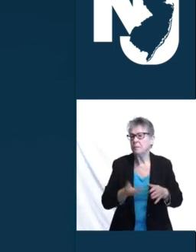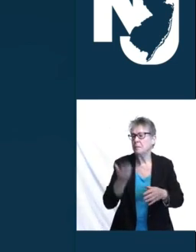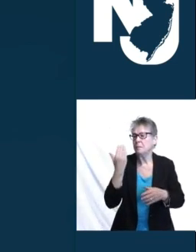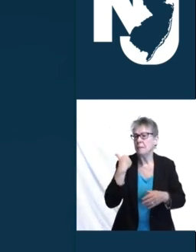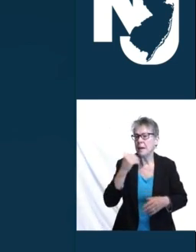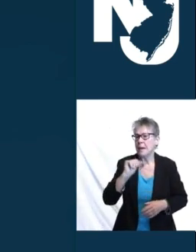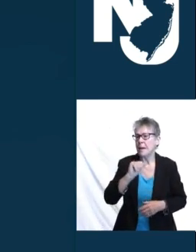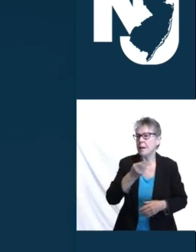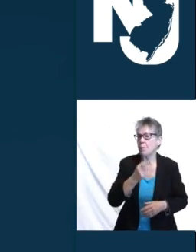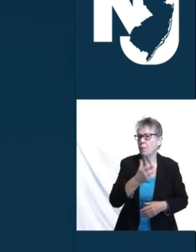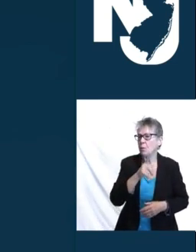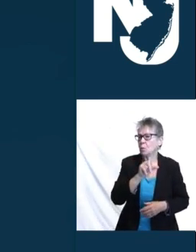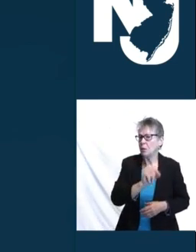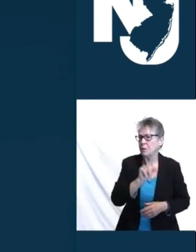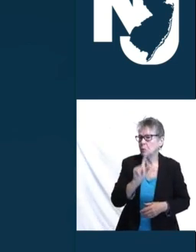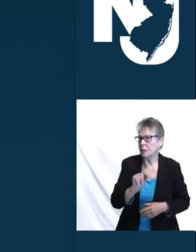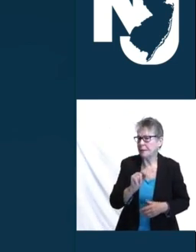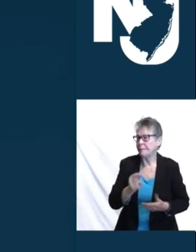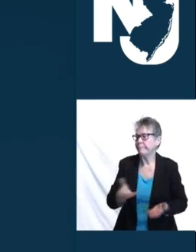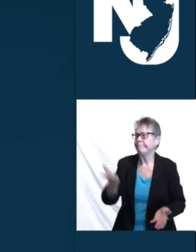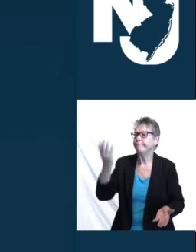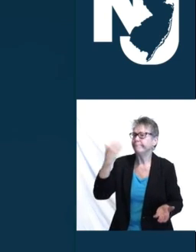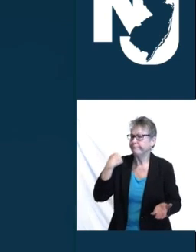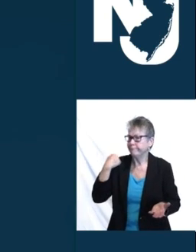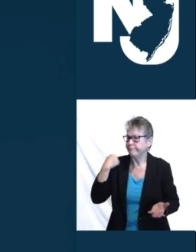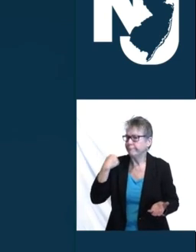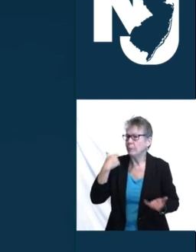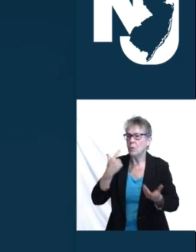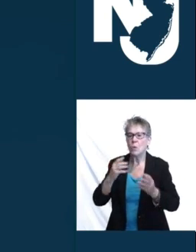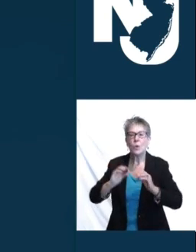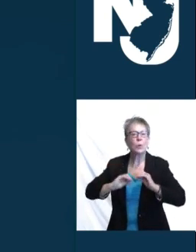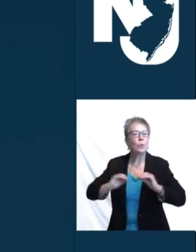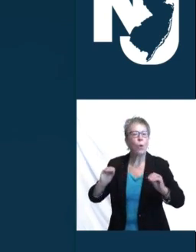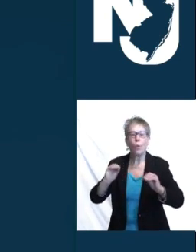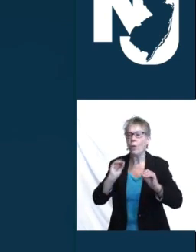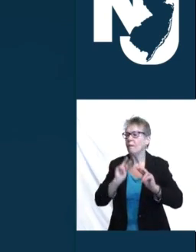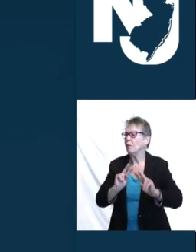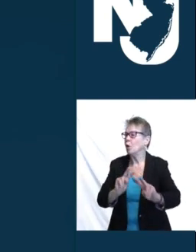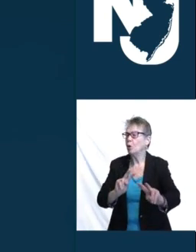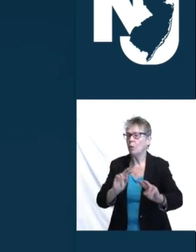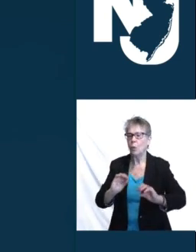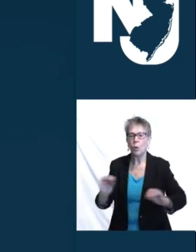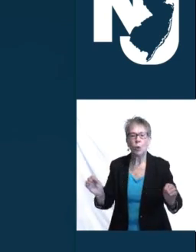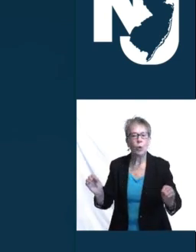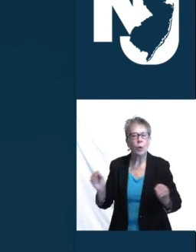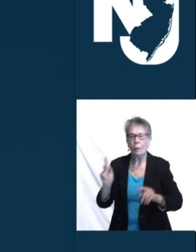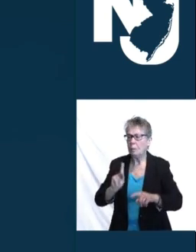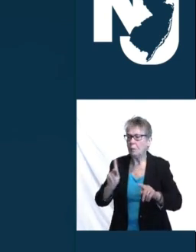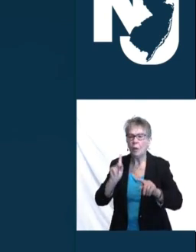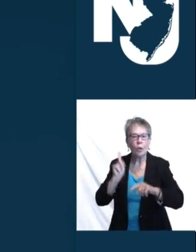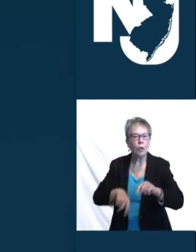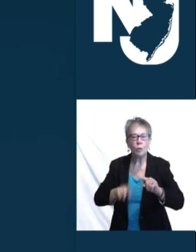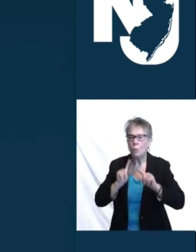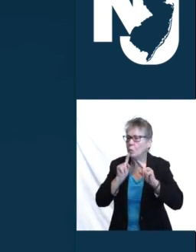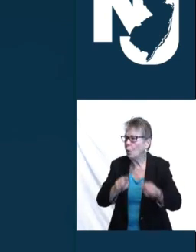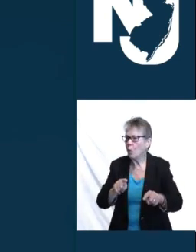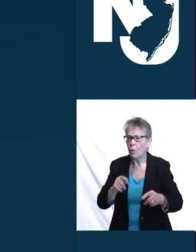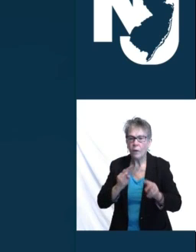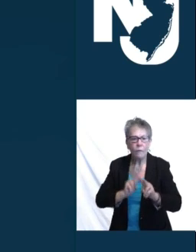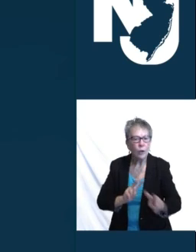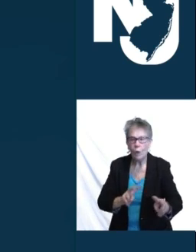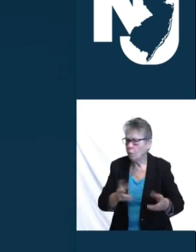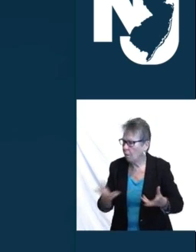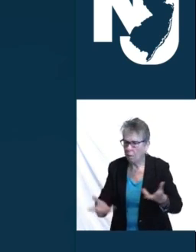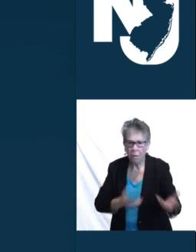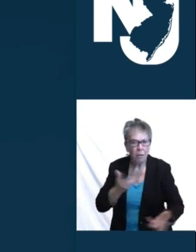haven't said this in a while. There was no funeral. There was no ability to see him at the end or to see him